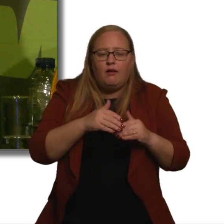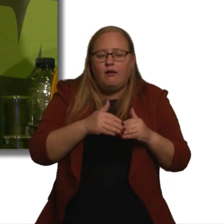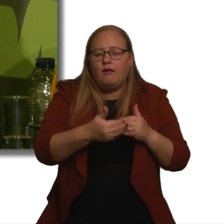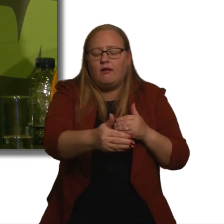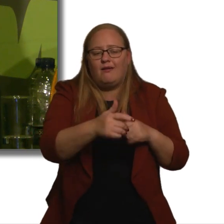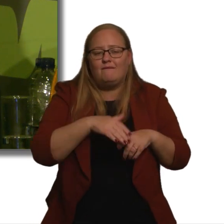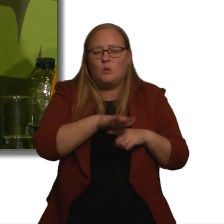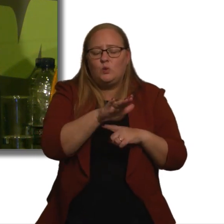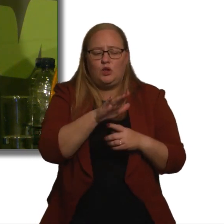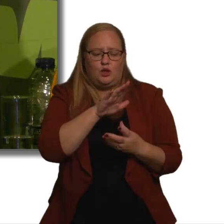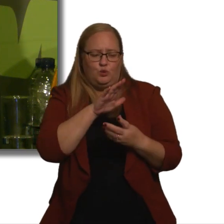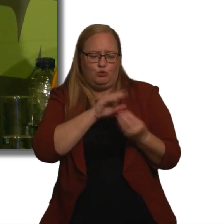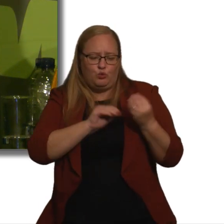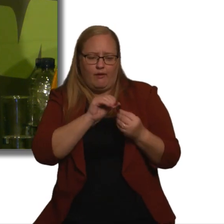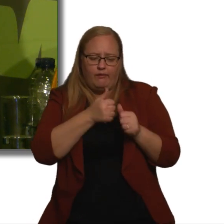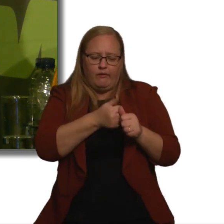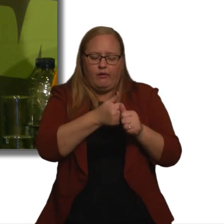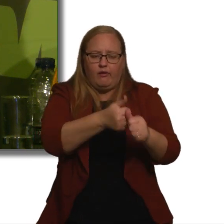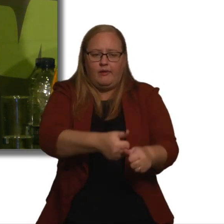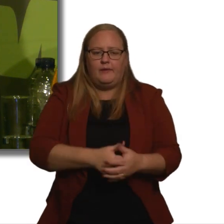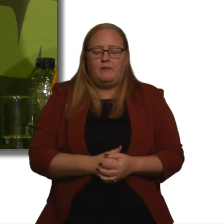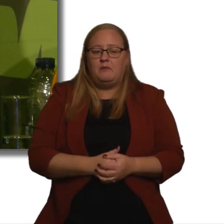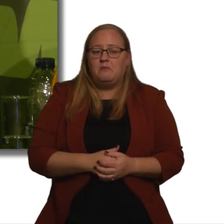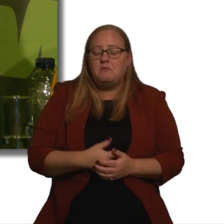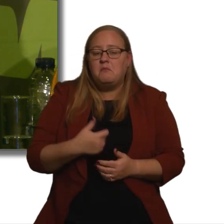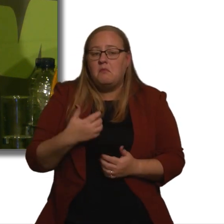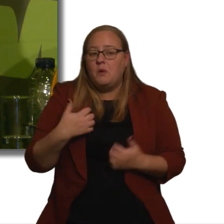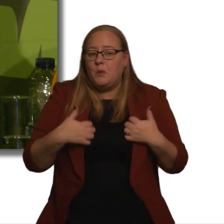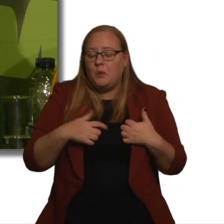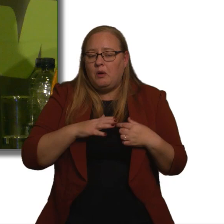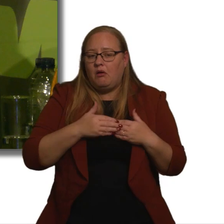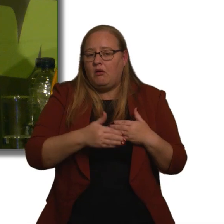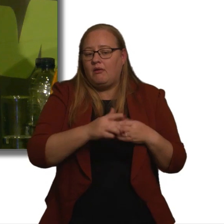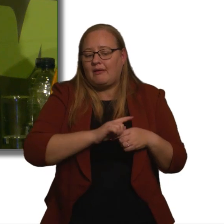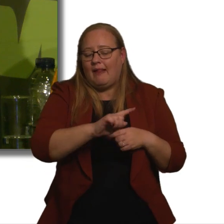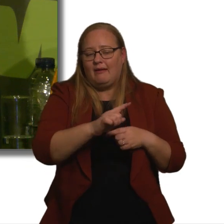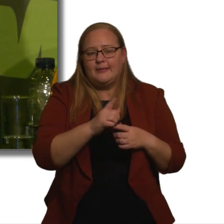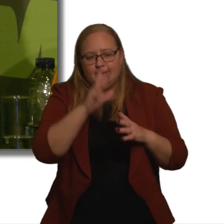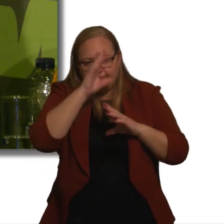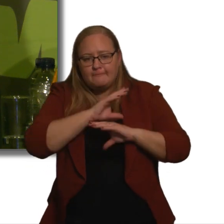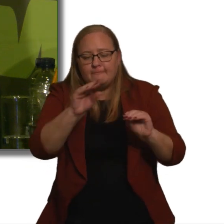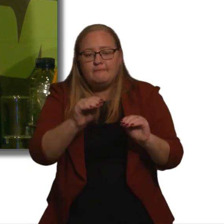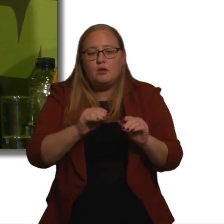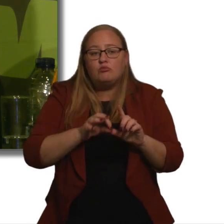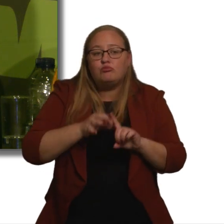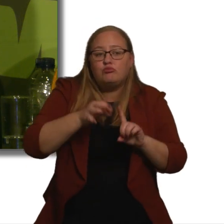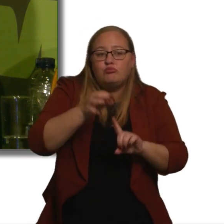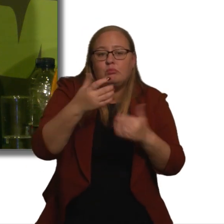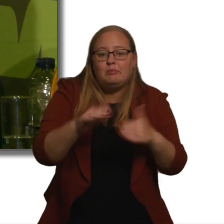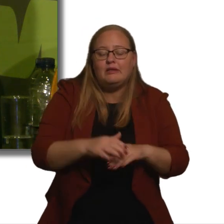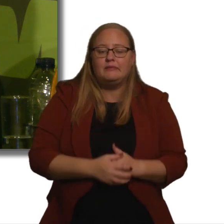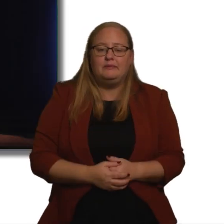and I look forward to sharing the progress and the journey with you in the coming